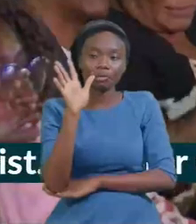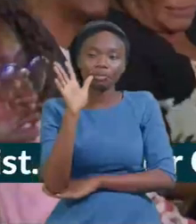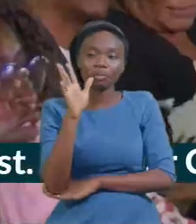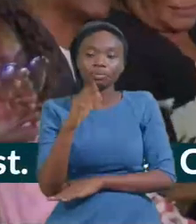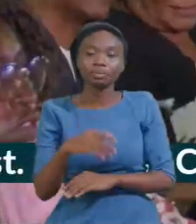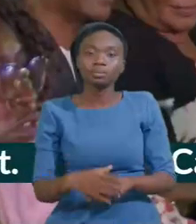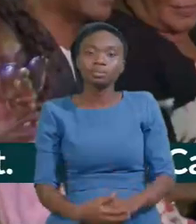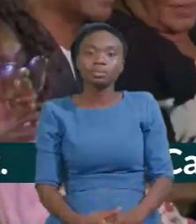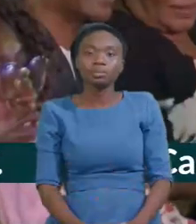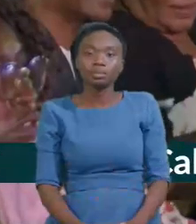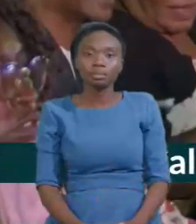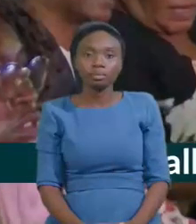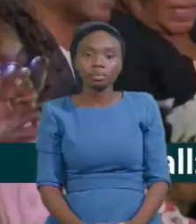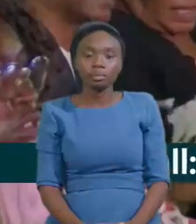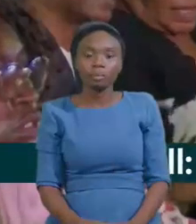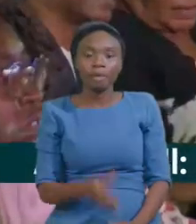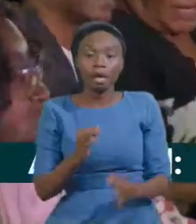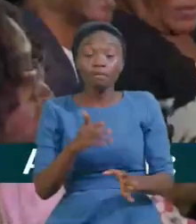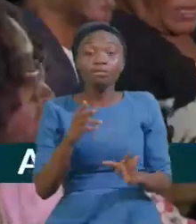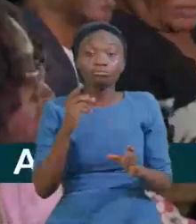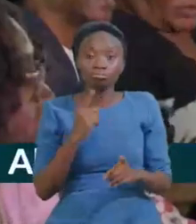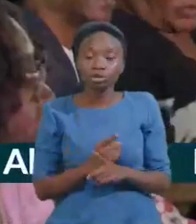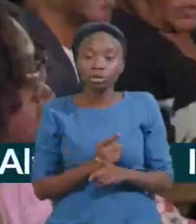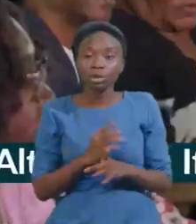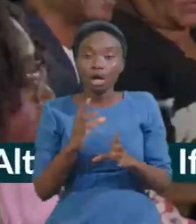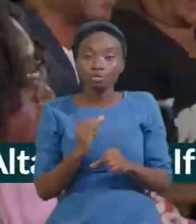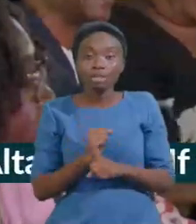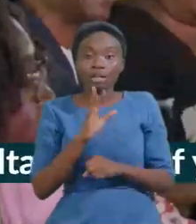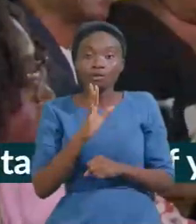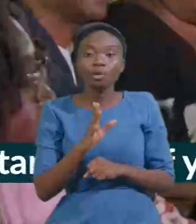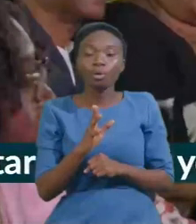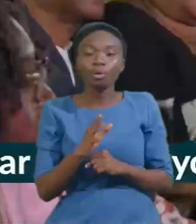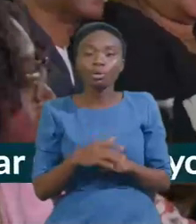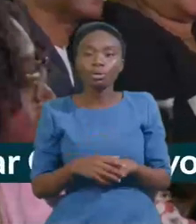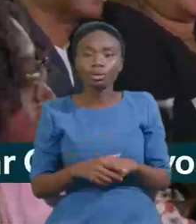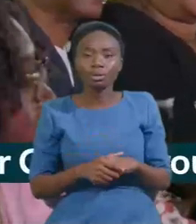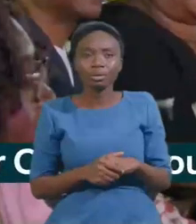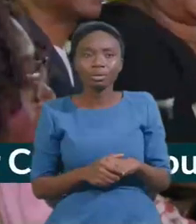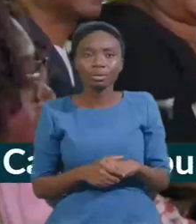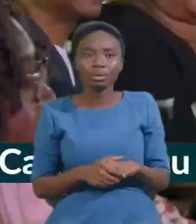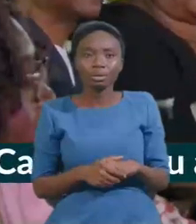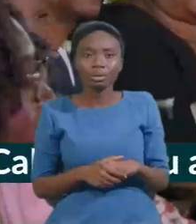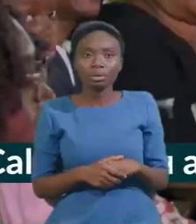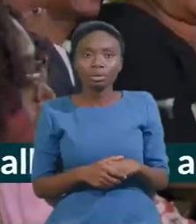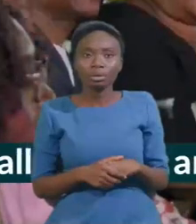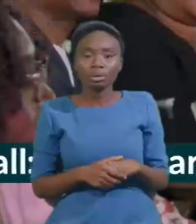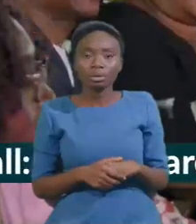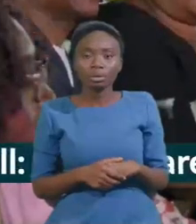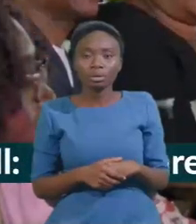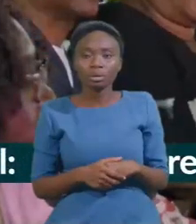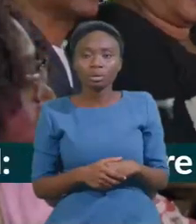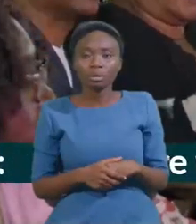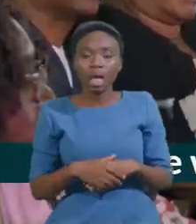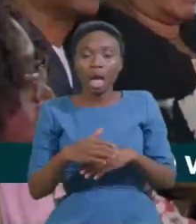15. If you just received your, if you will receive, after you have received your